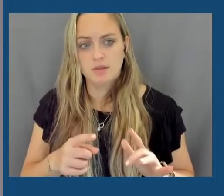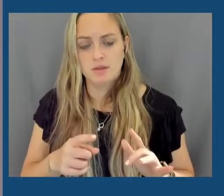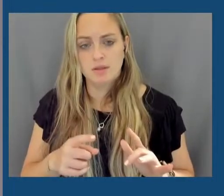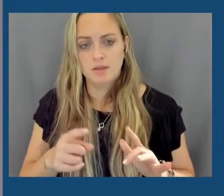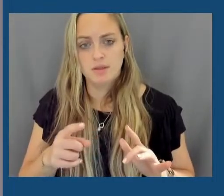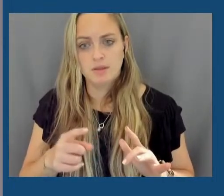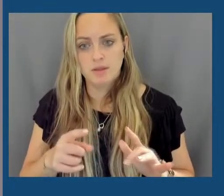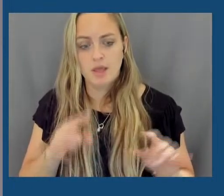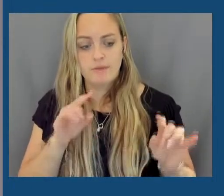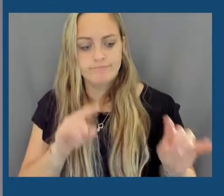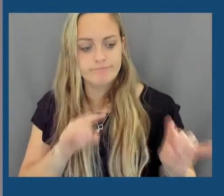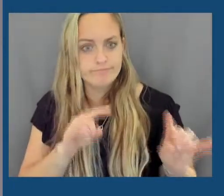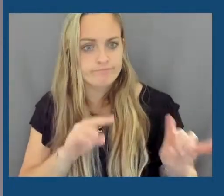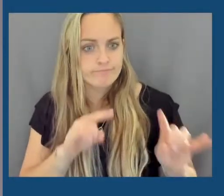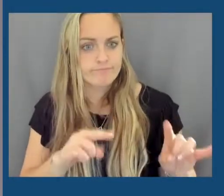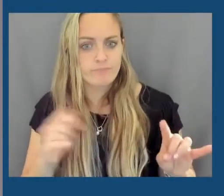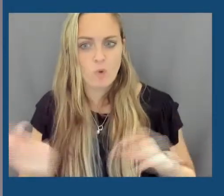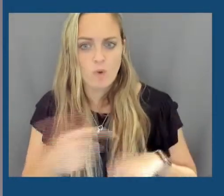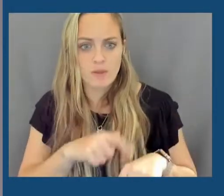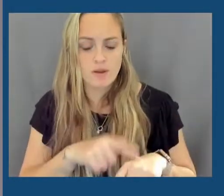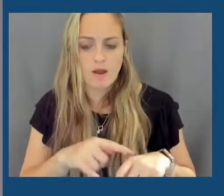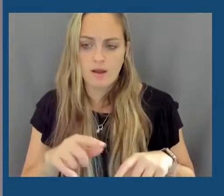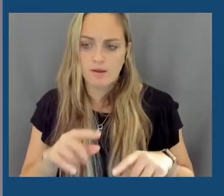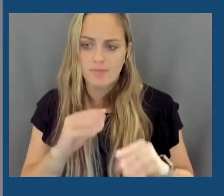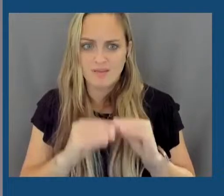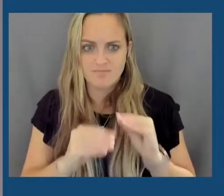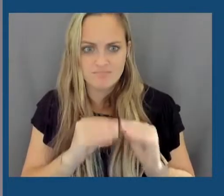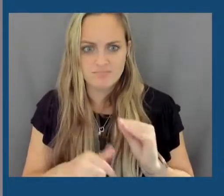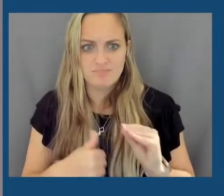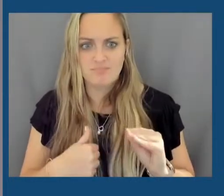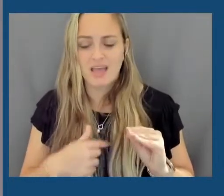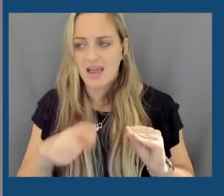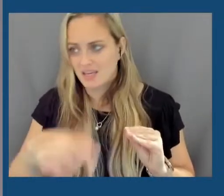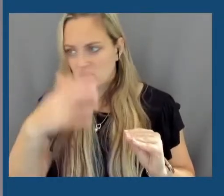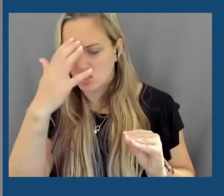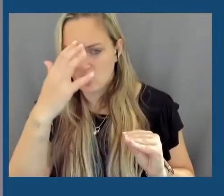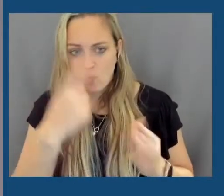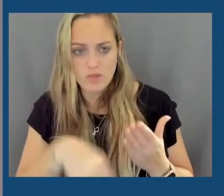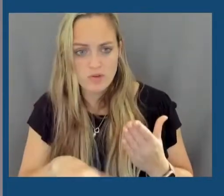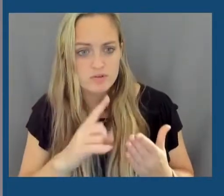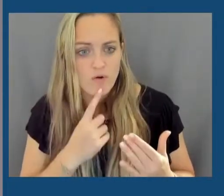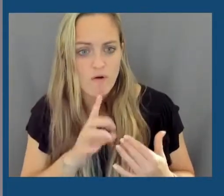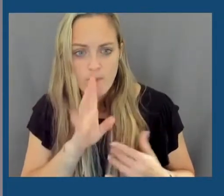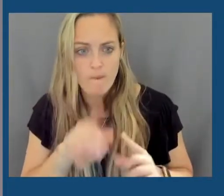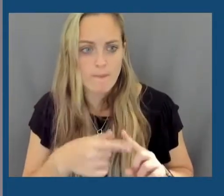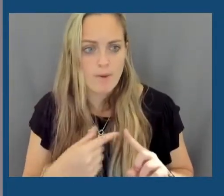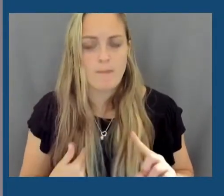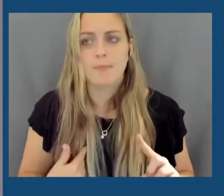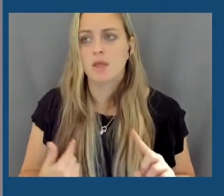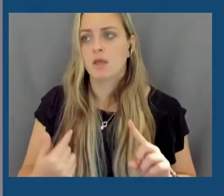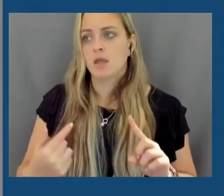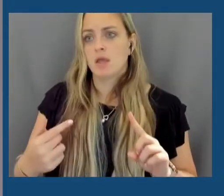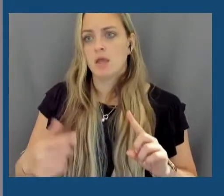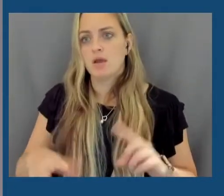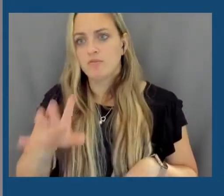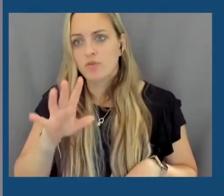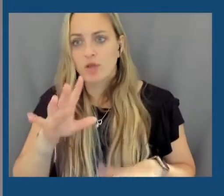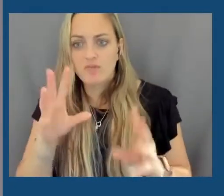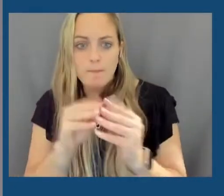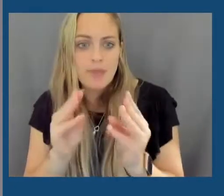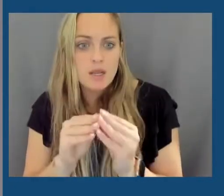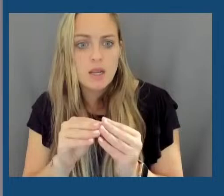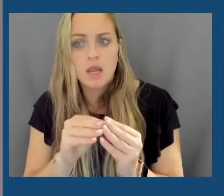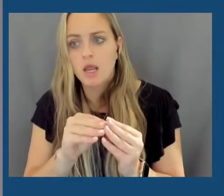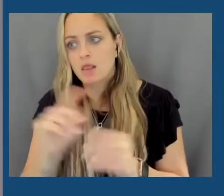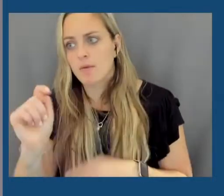up my clothes, my hair, I'm getting mocked out and I need to know. I need to know if they're meeting in the girls' lavatory and I'm not invited. I need to know what they're going to be doing after. I need